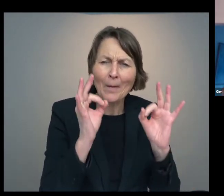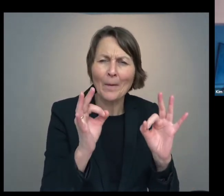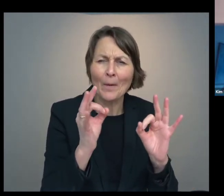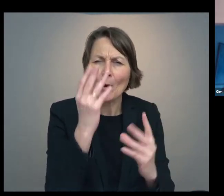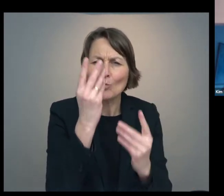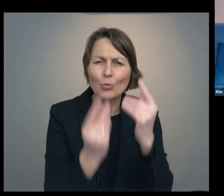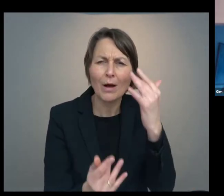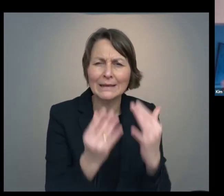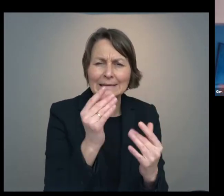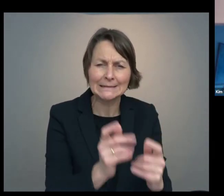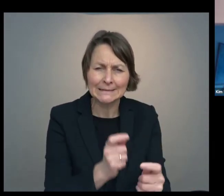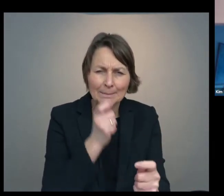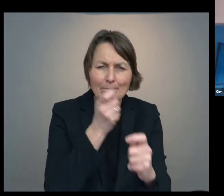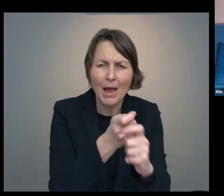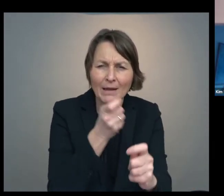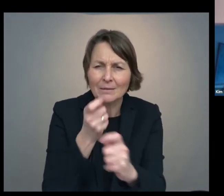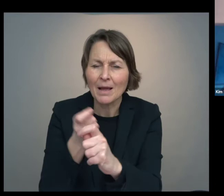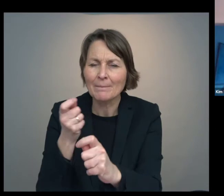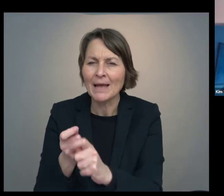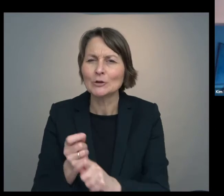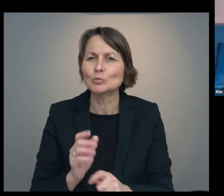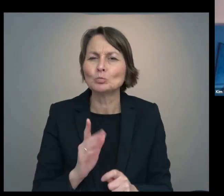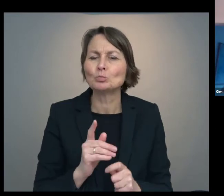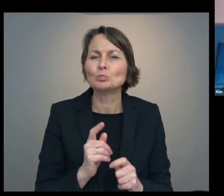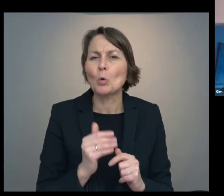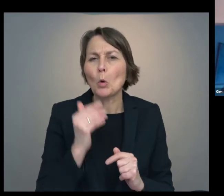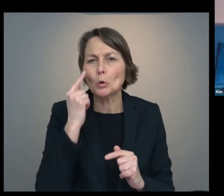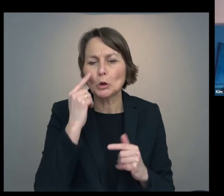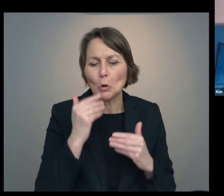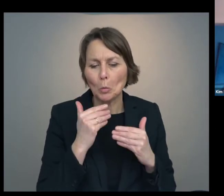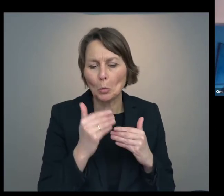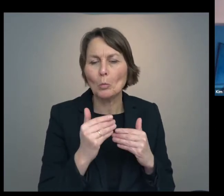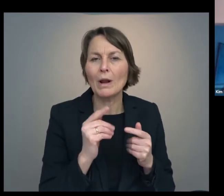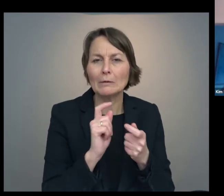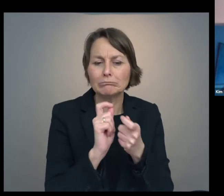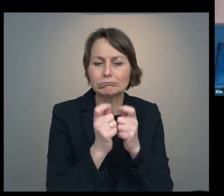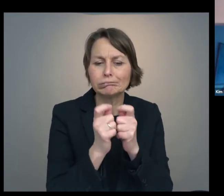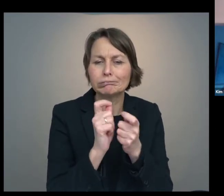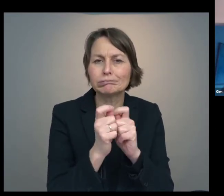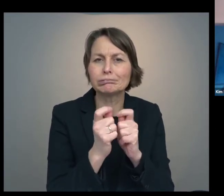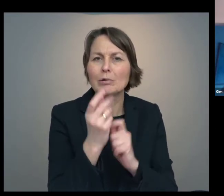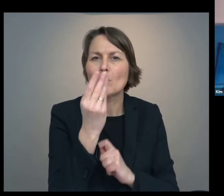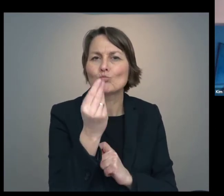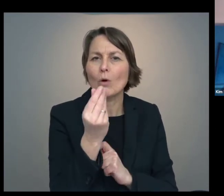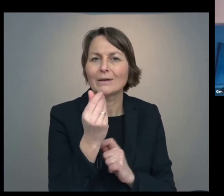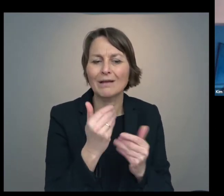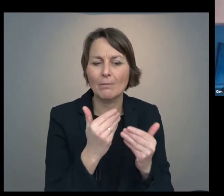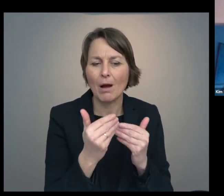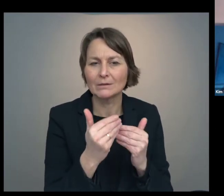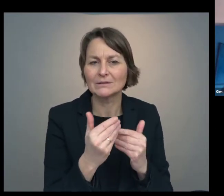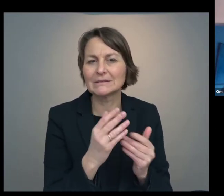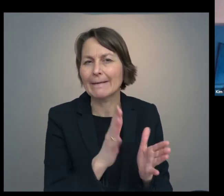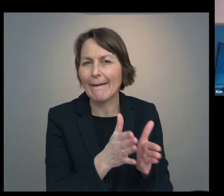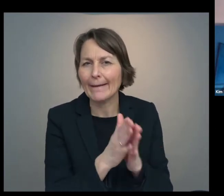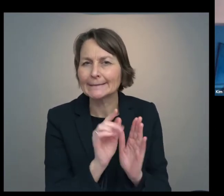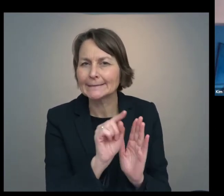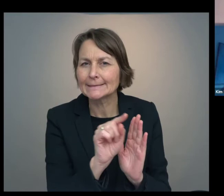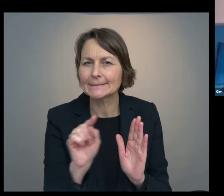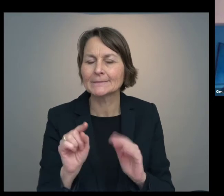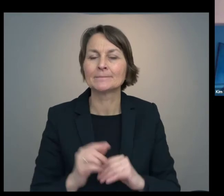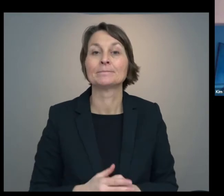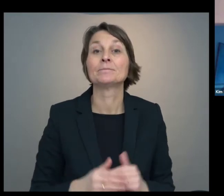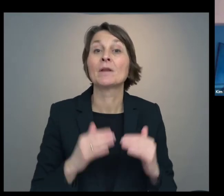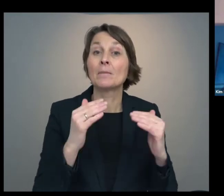right. So we will see adjustments as we move forward.